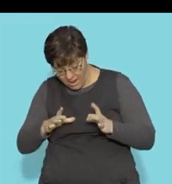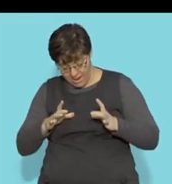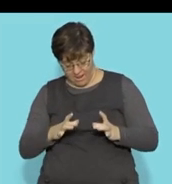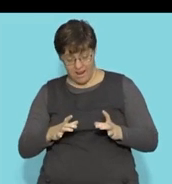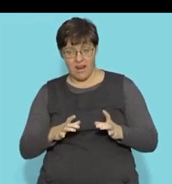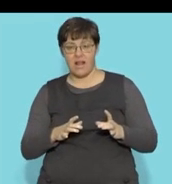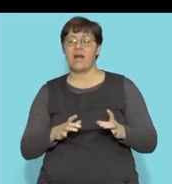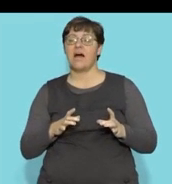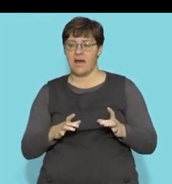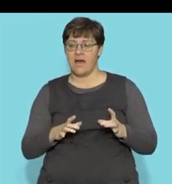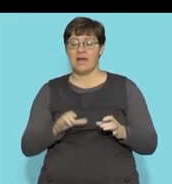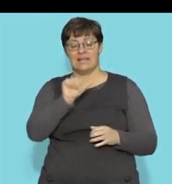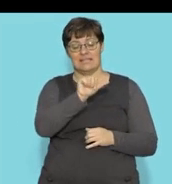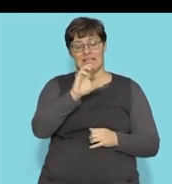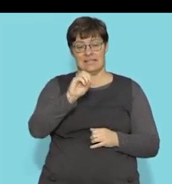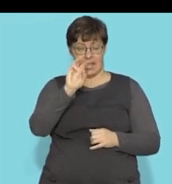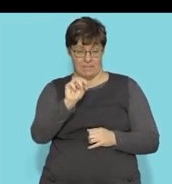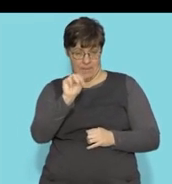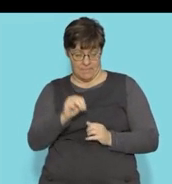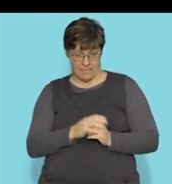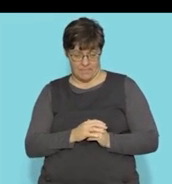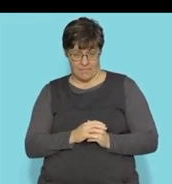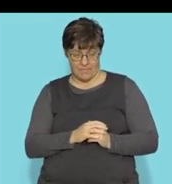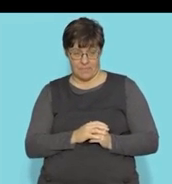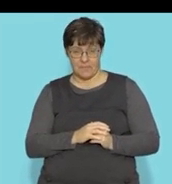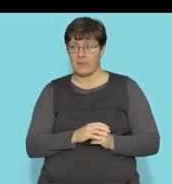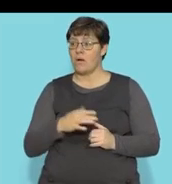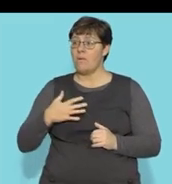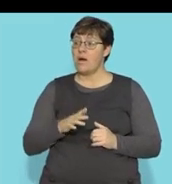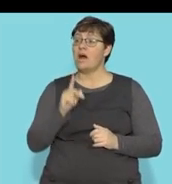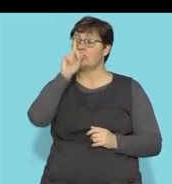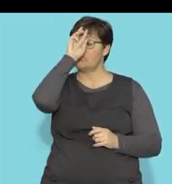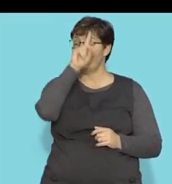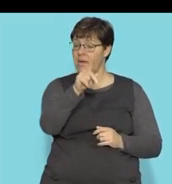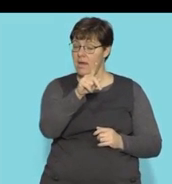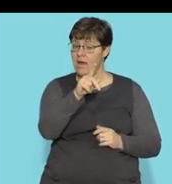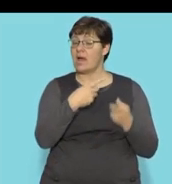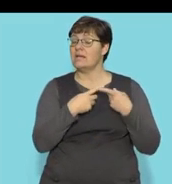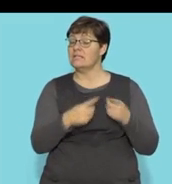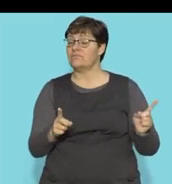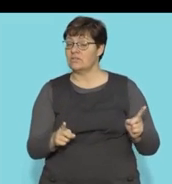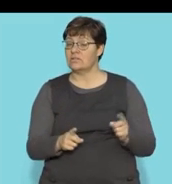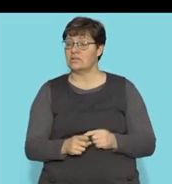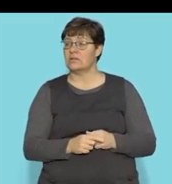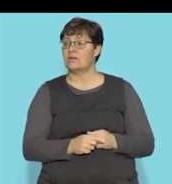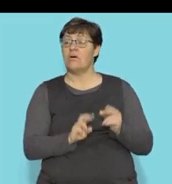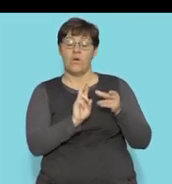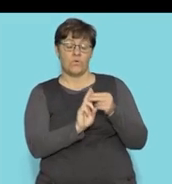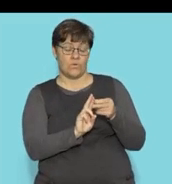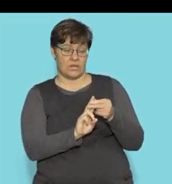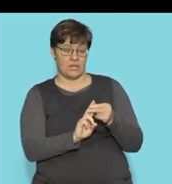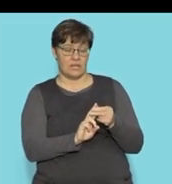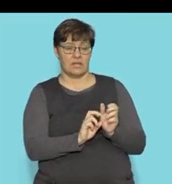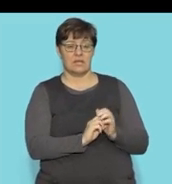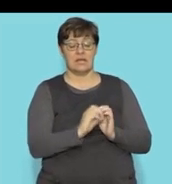I even go further to look at the question, we just have to remember that there's a bit of a difference in the